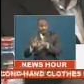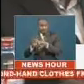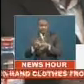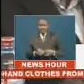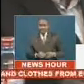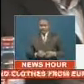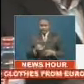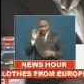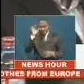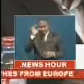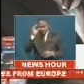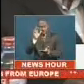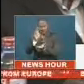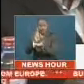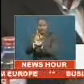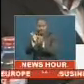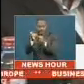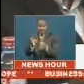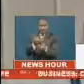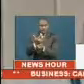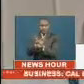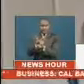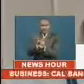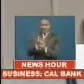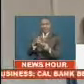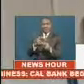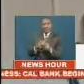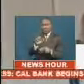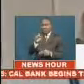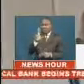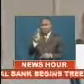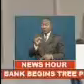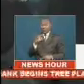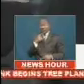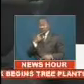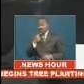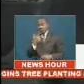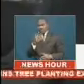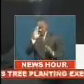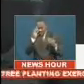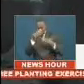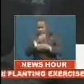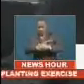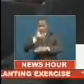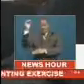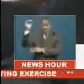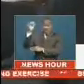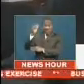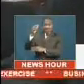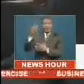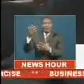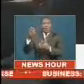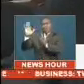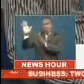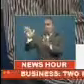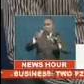The Chinese ambassador to Ghana, Madame Sang Wanyang, said the project will focus on solar or wind energy for